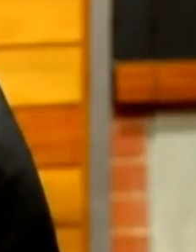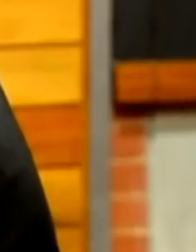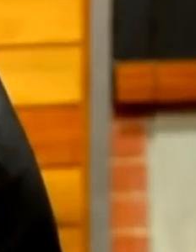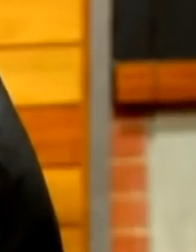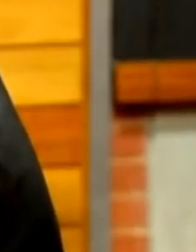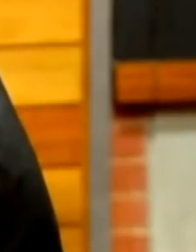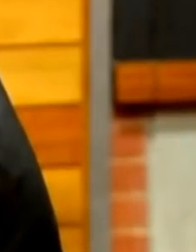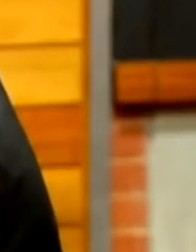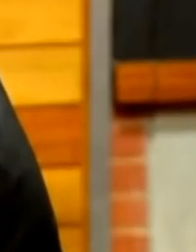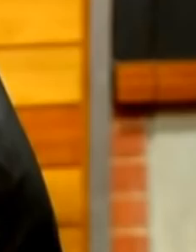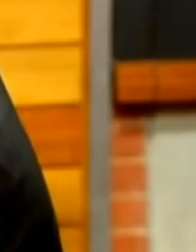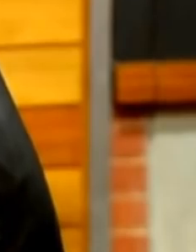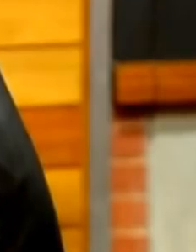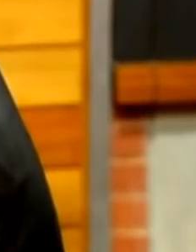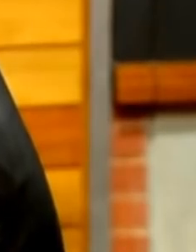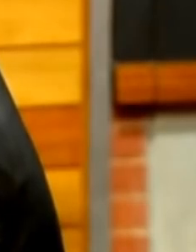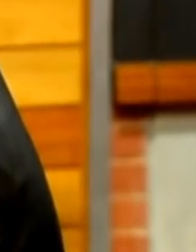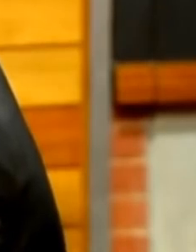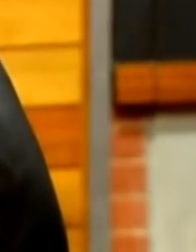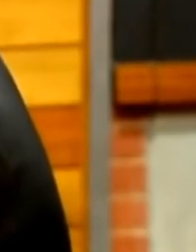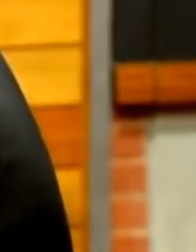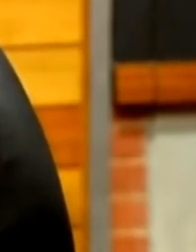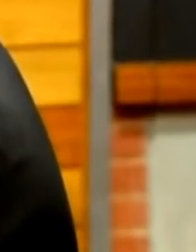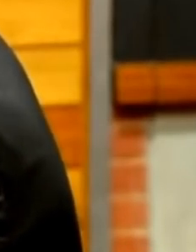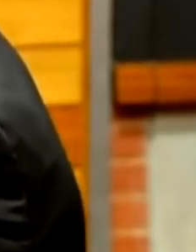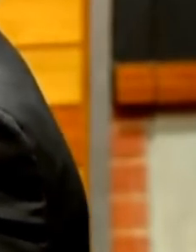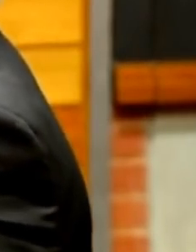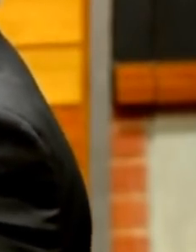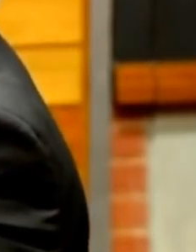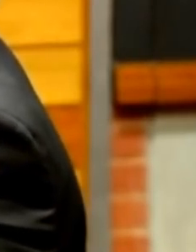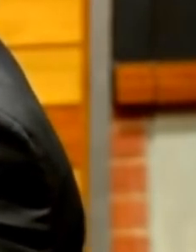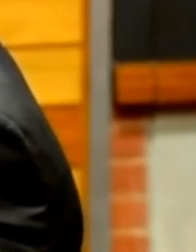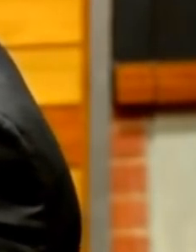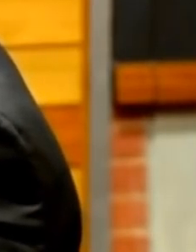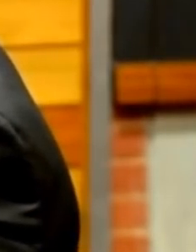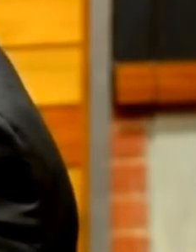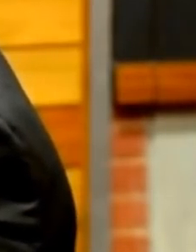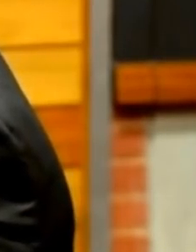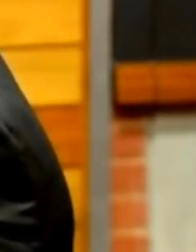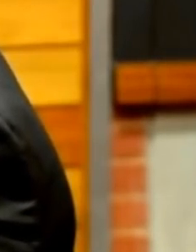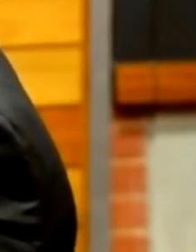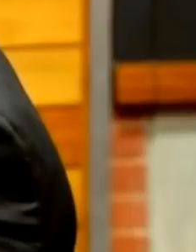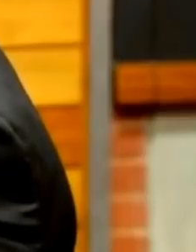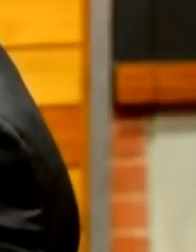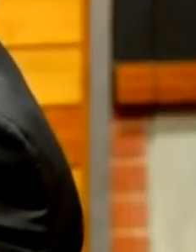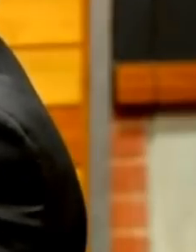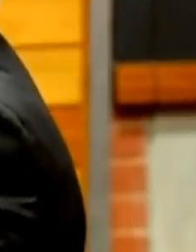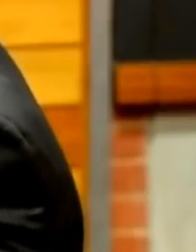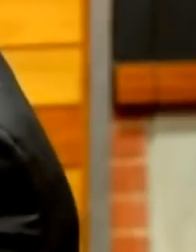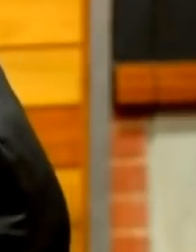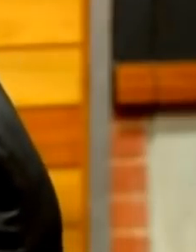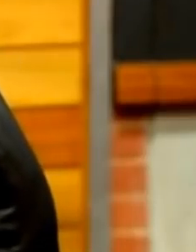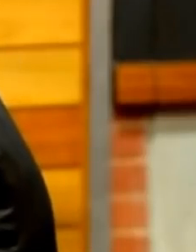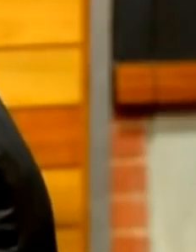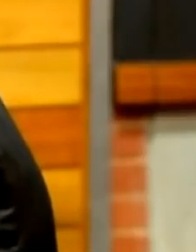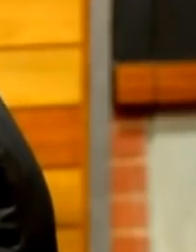I've only got the one which he signed and affidavit, and I showed it to her and I gave her the exact copy so she could check, because the